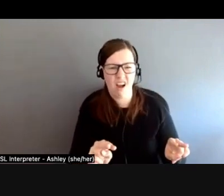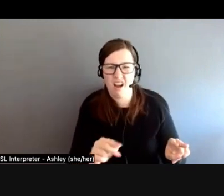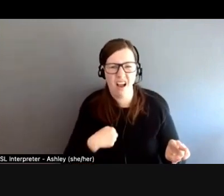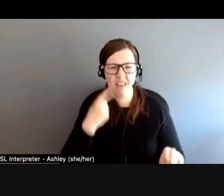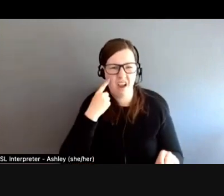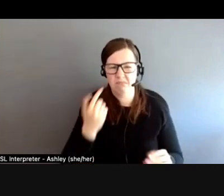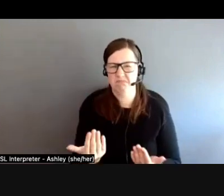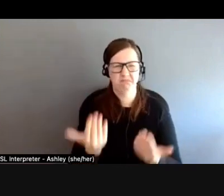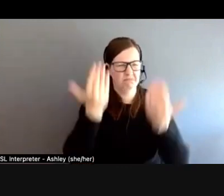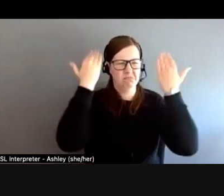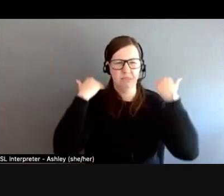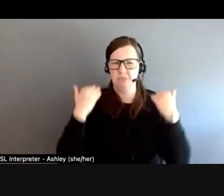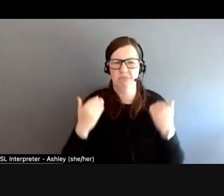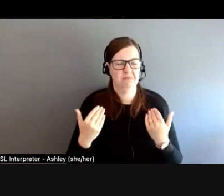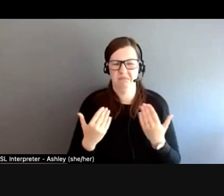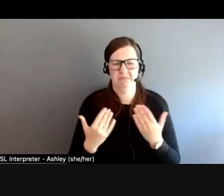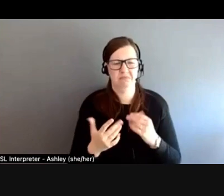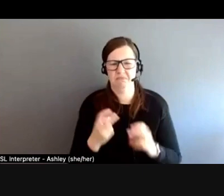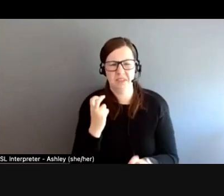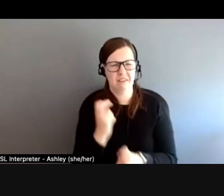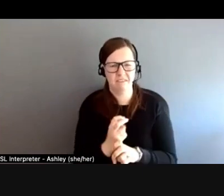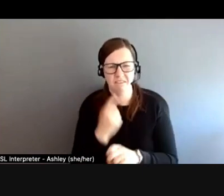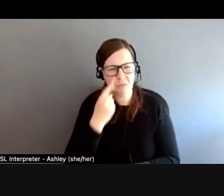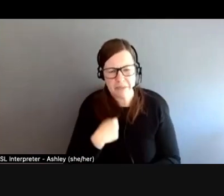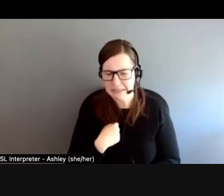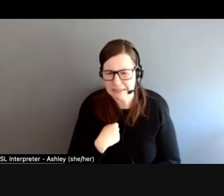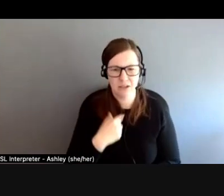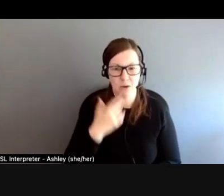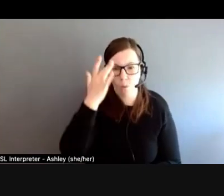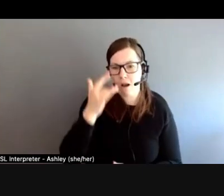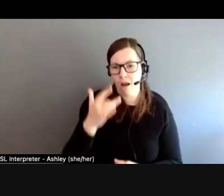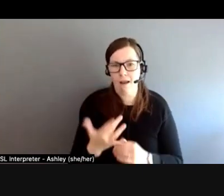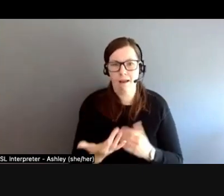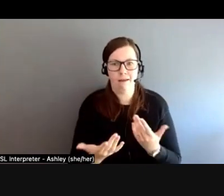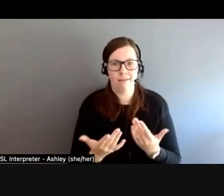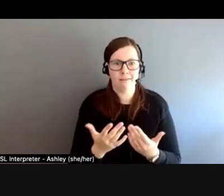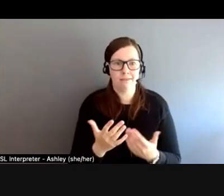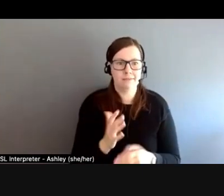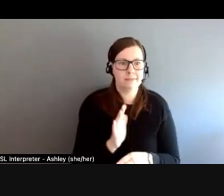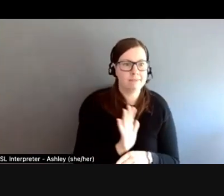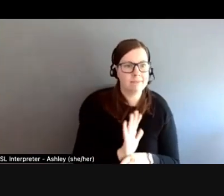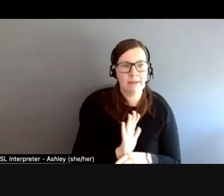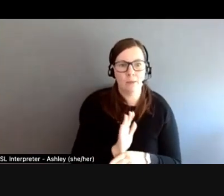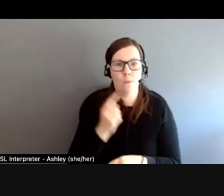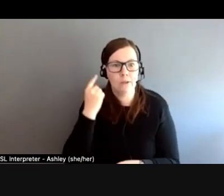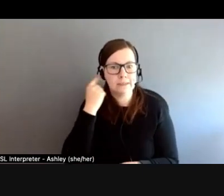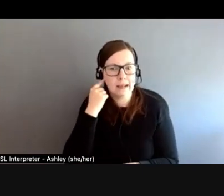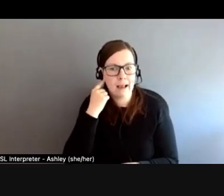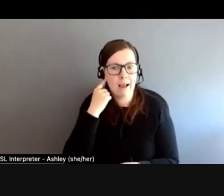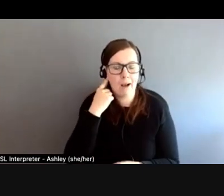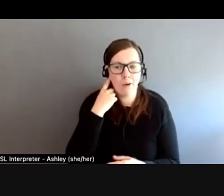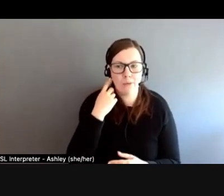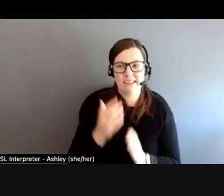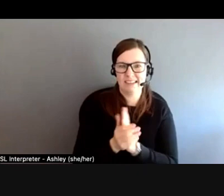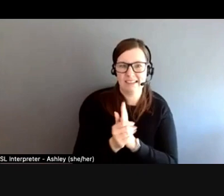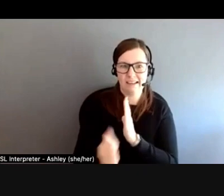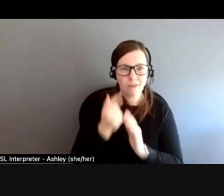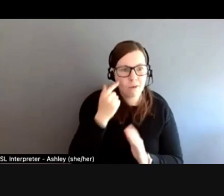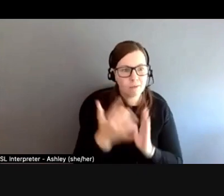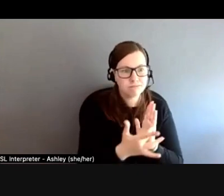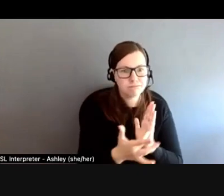me because I didn't have the video and editing skills, and it looked quite intimidating to